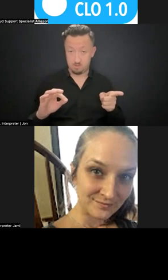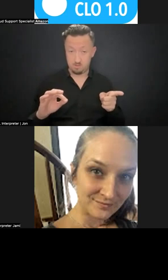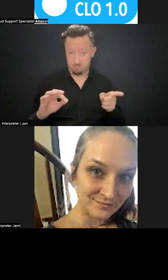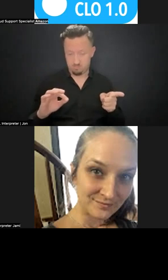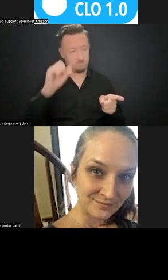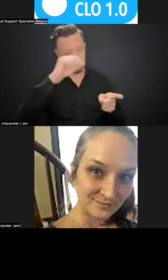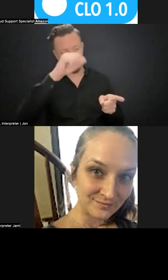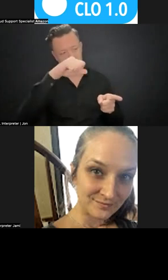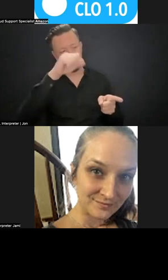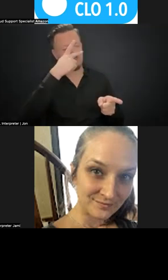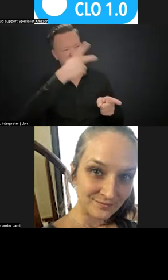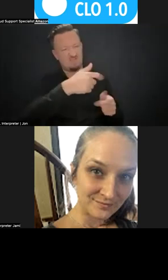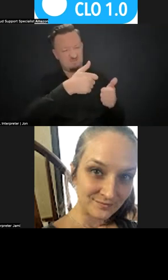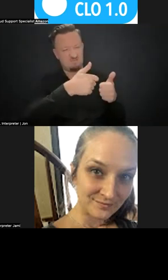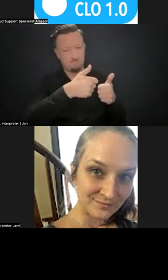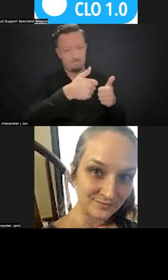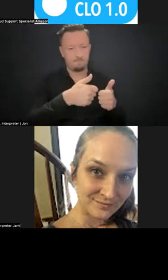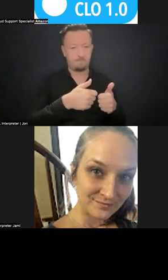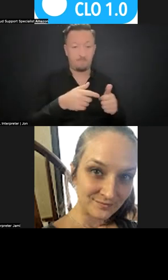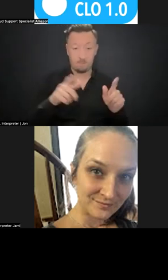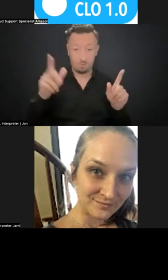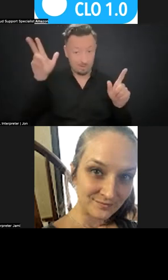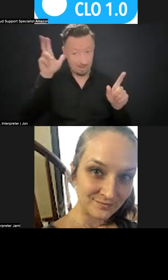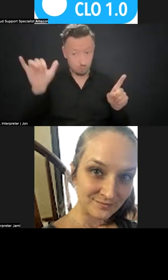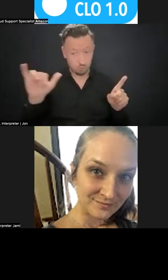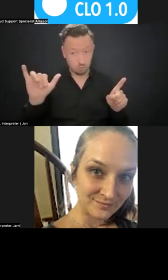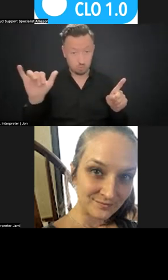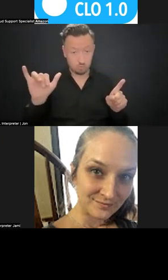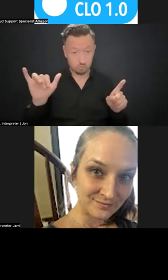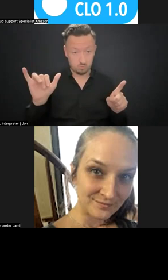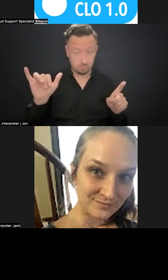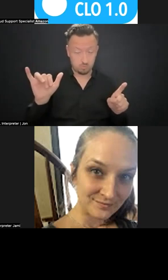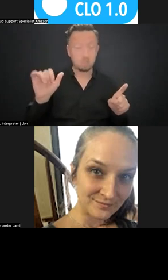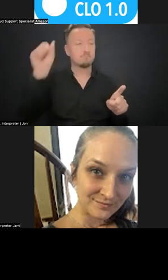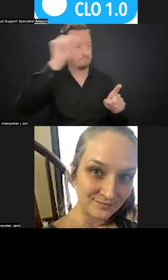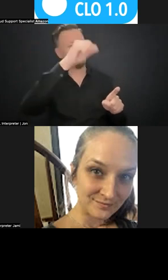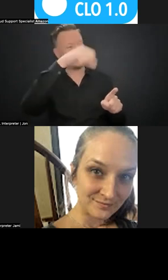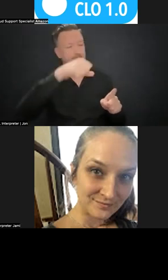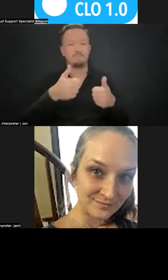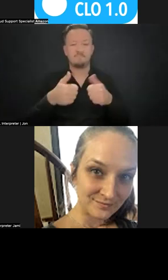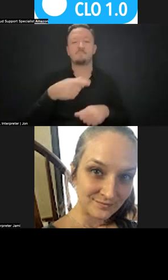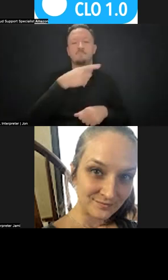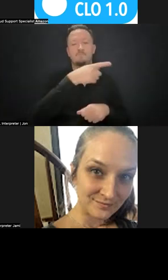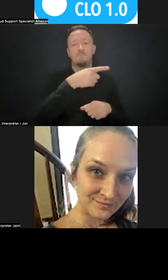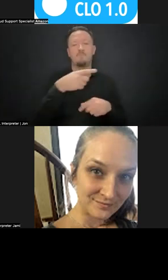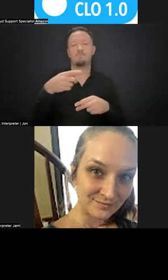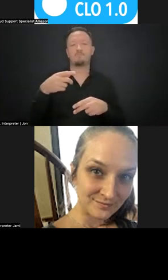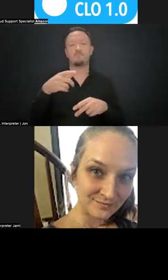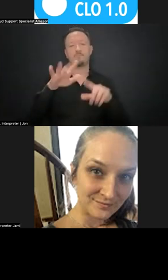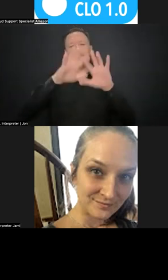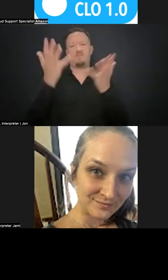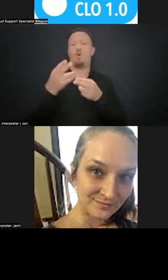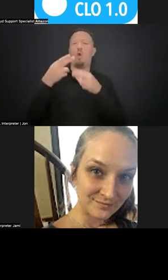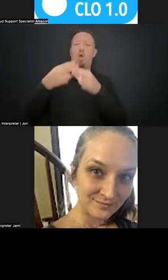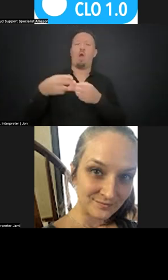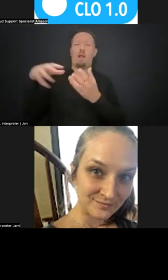Yes, we can see it now. YouTube. And you can hear it also, right? Or Yeah. commonly referred to as cloud. How come I don't hear it? What is cloud